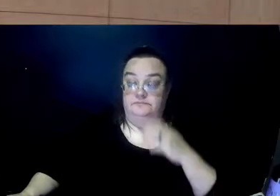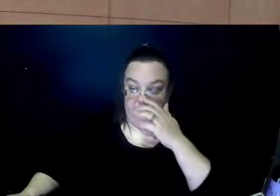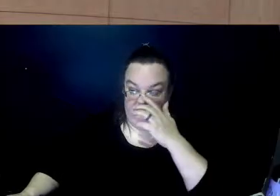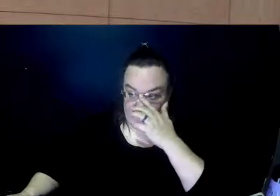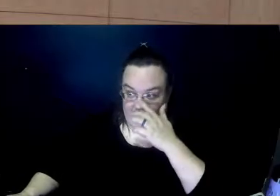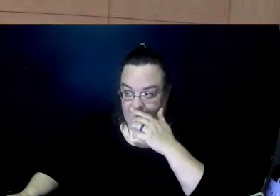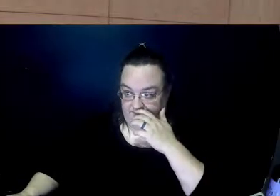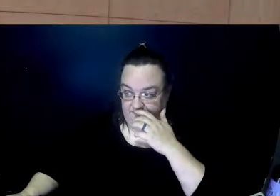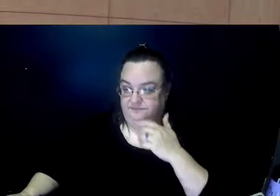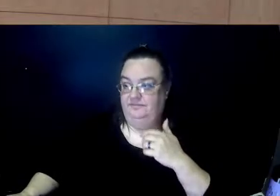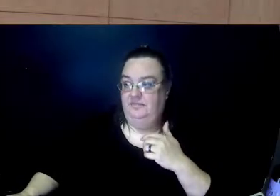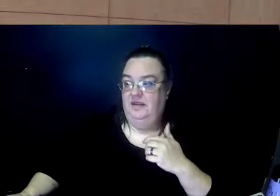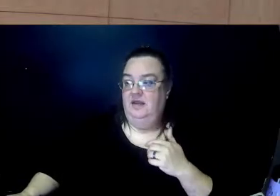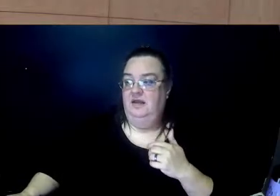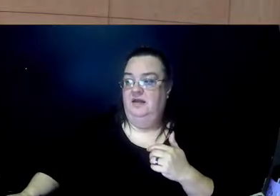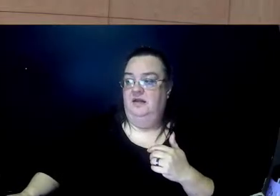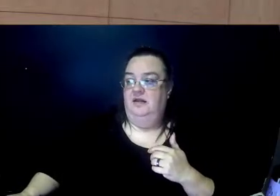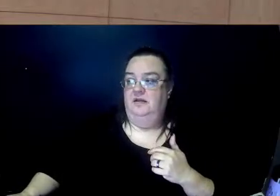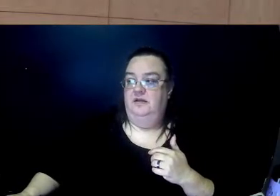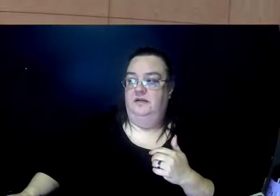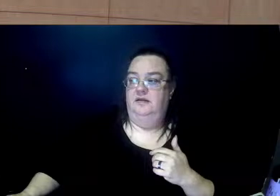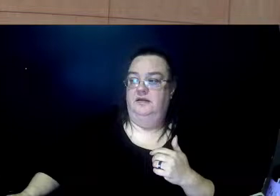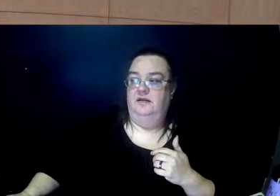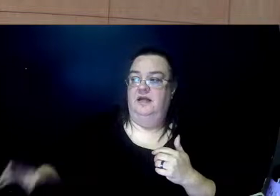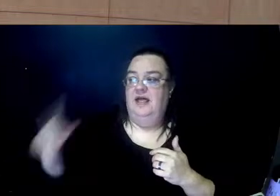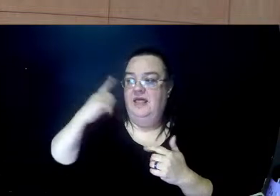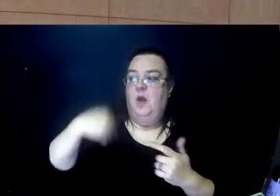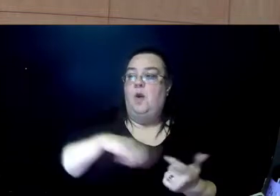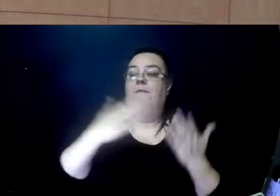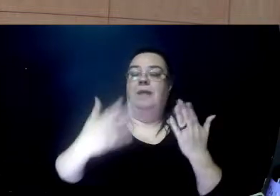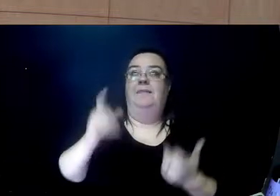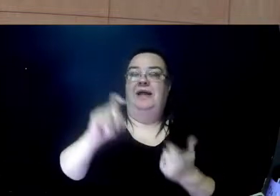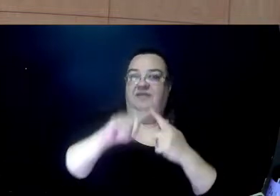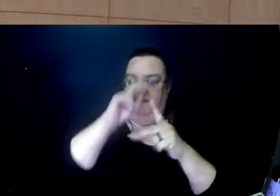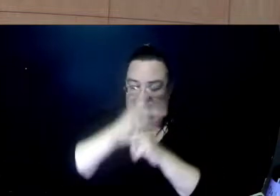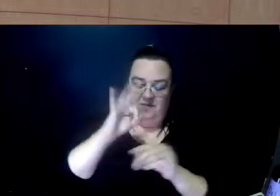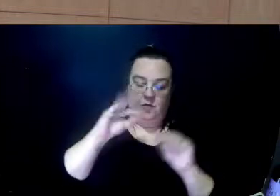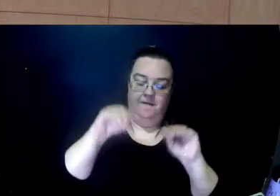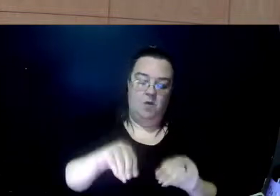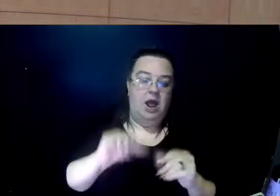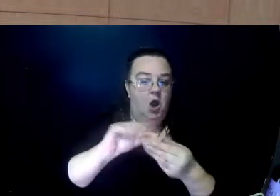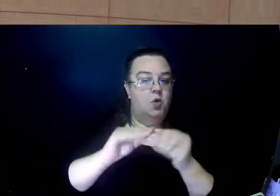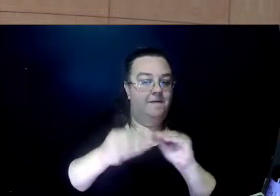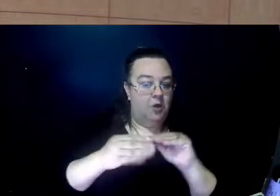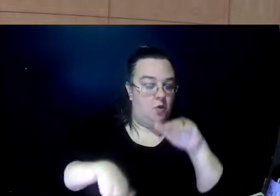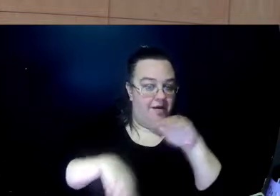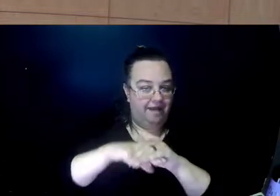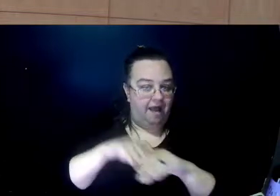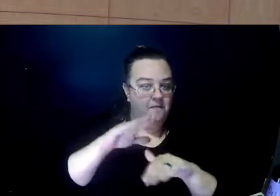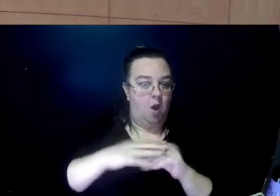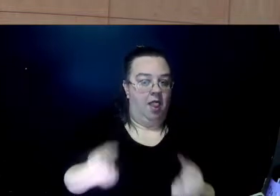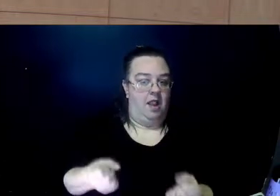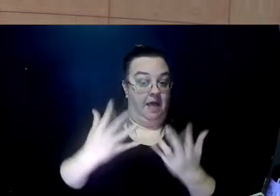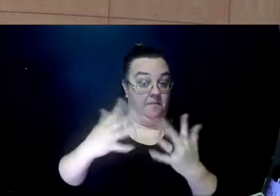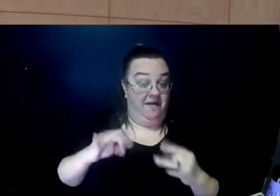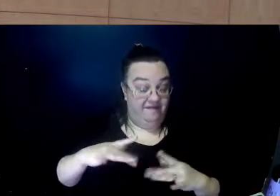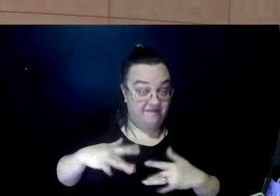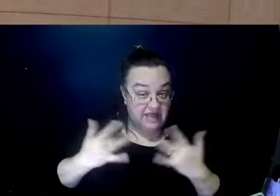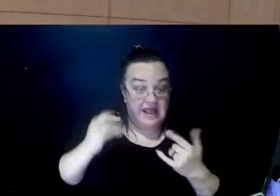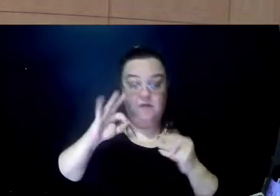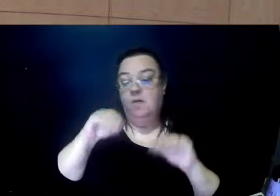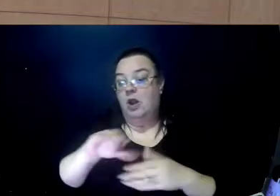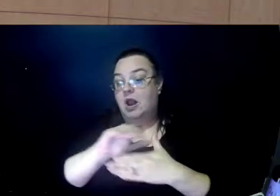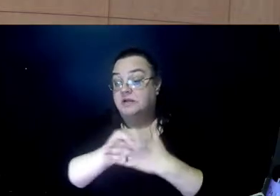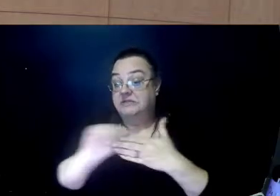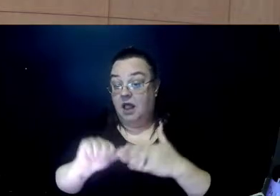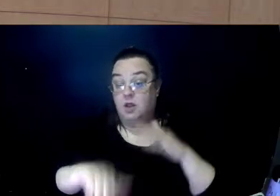we probably need to figure out the number, if we're going to put a numerical cap on the number of events, if we're going to put a dollar